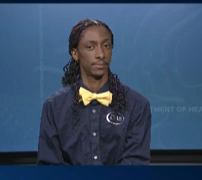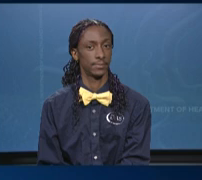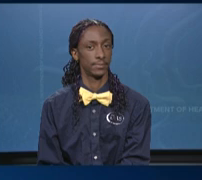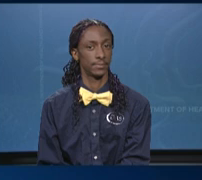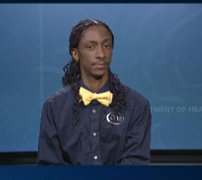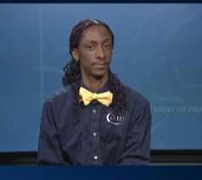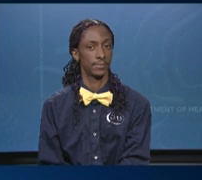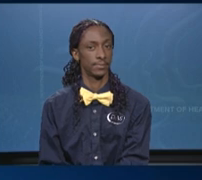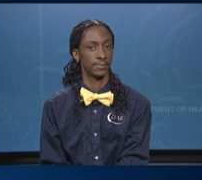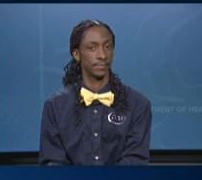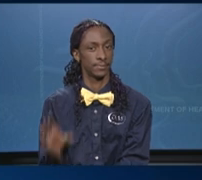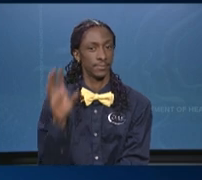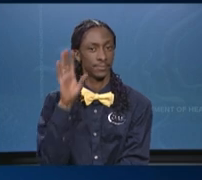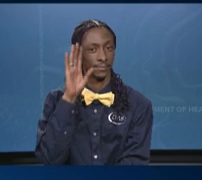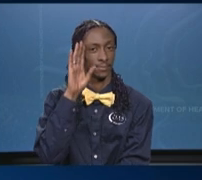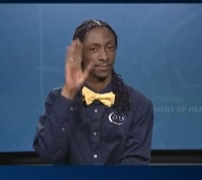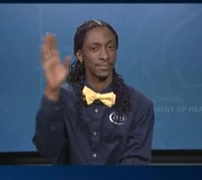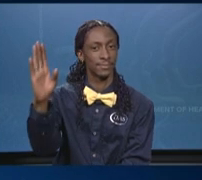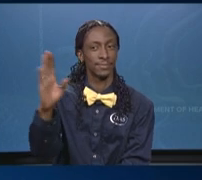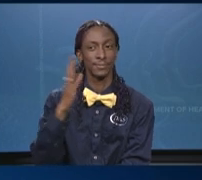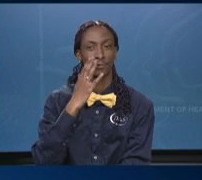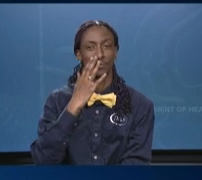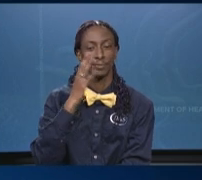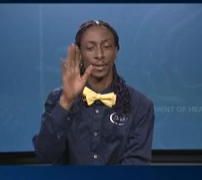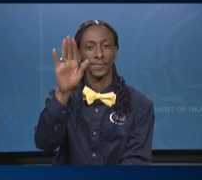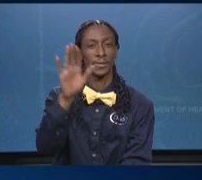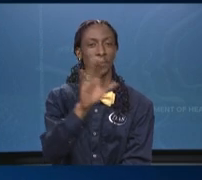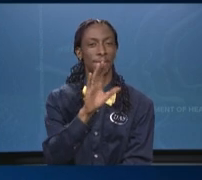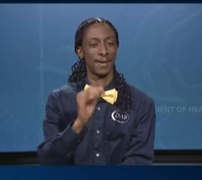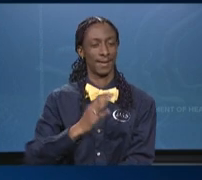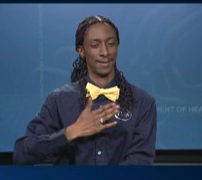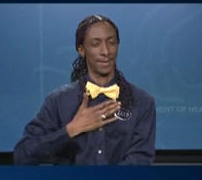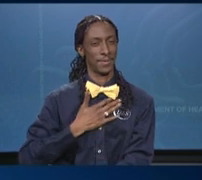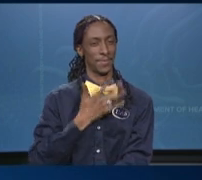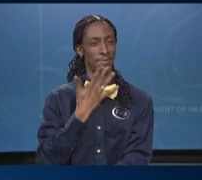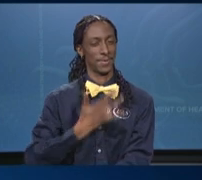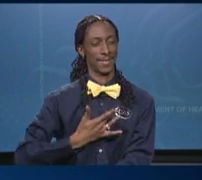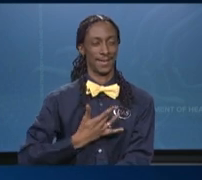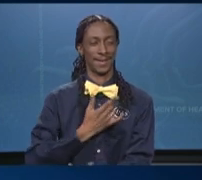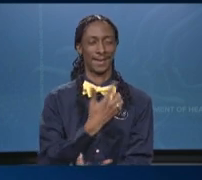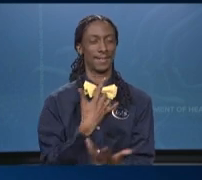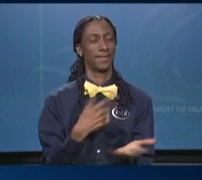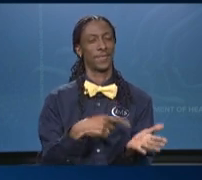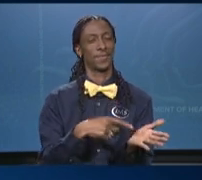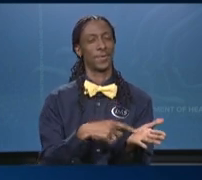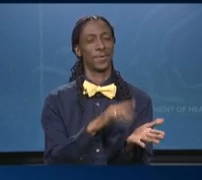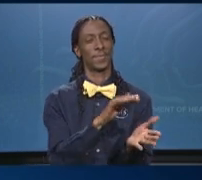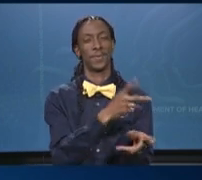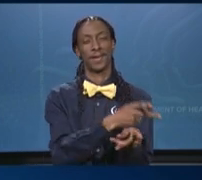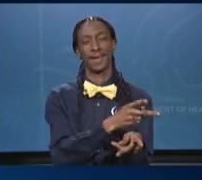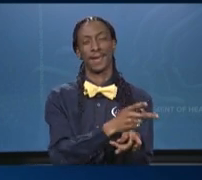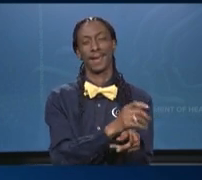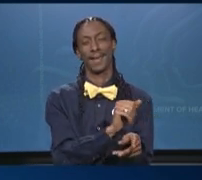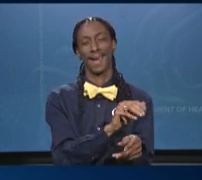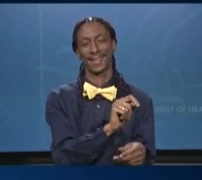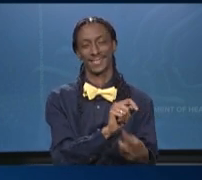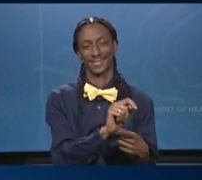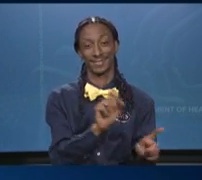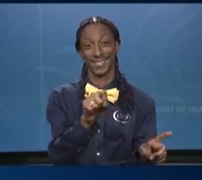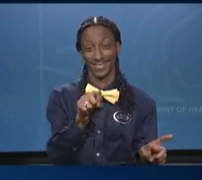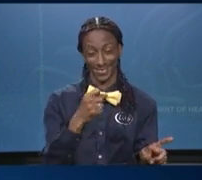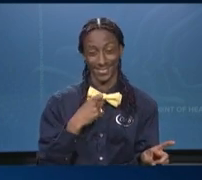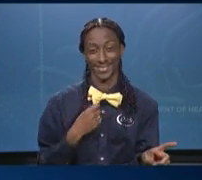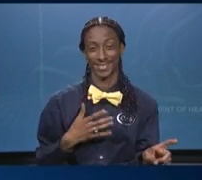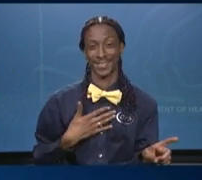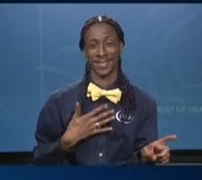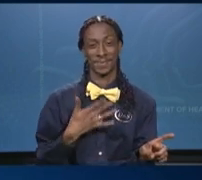Hello and good afternoon, and happy birthday to the Affordable Care Act. We are here. Yes, happy birthday.